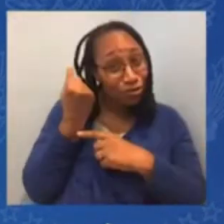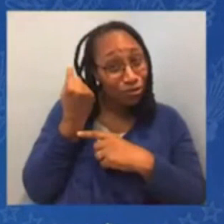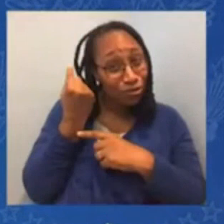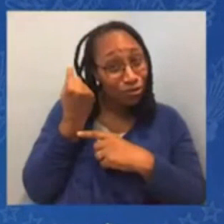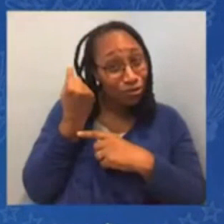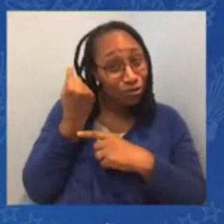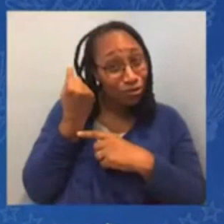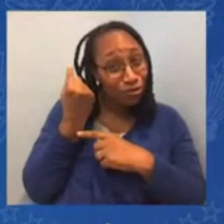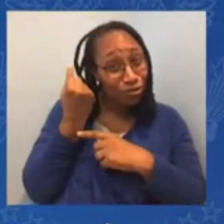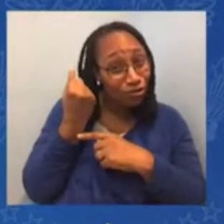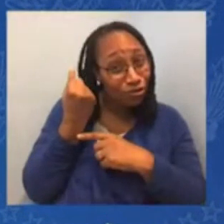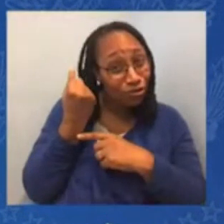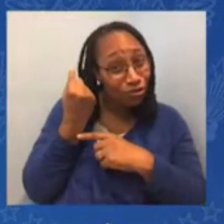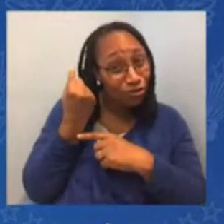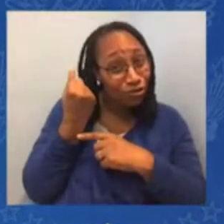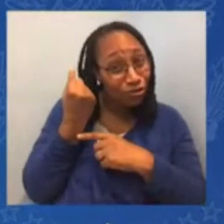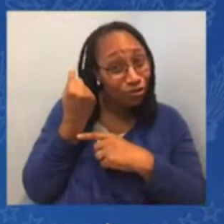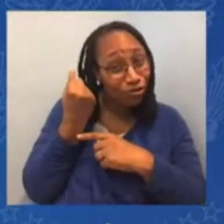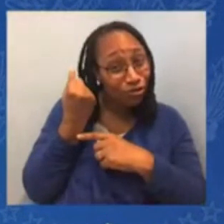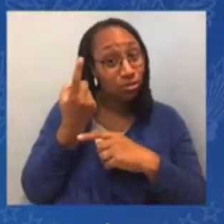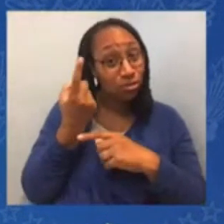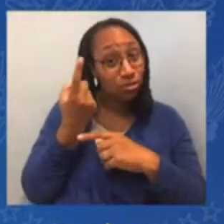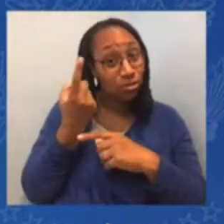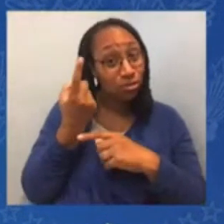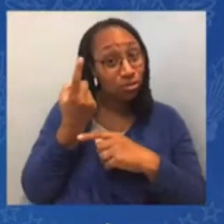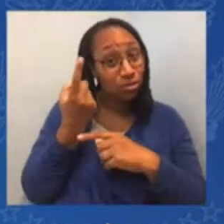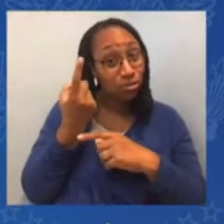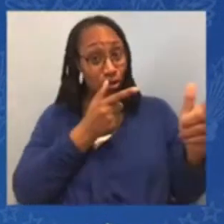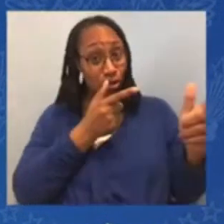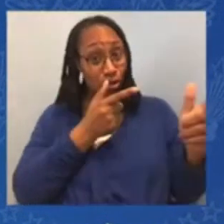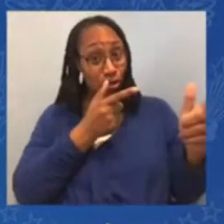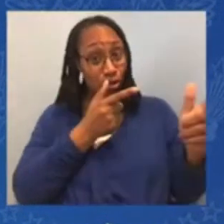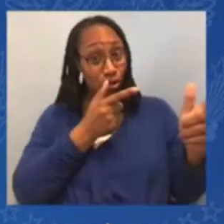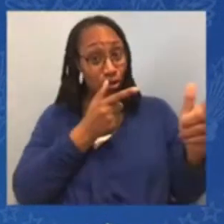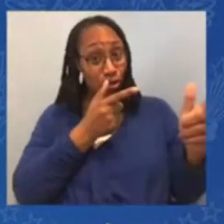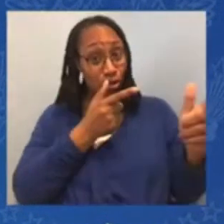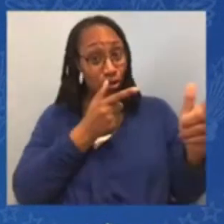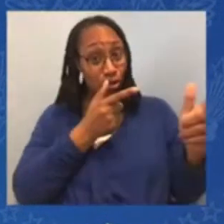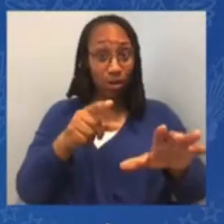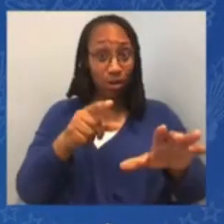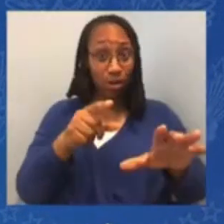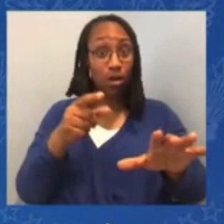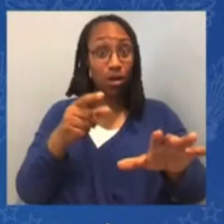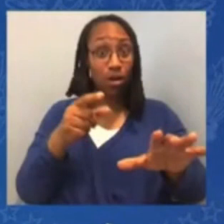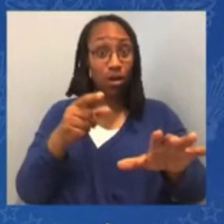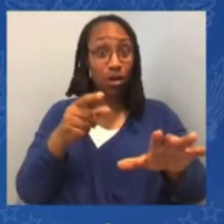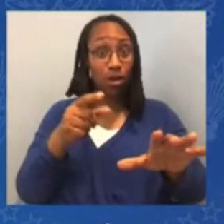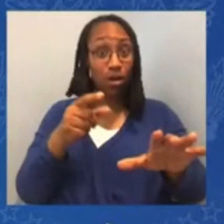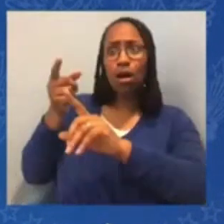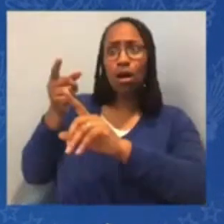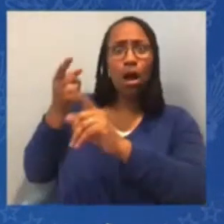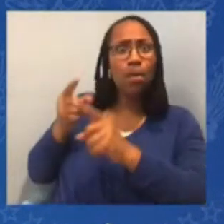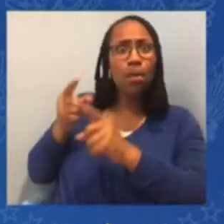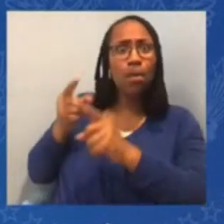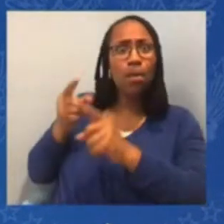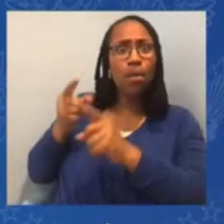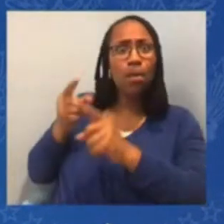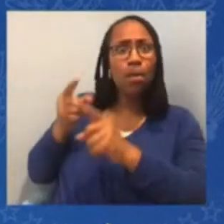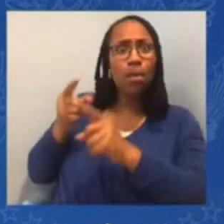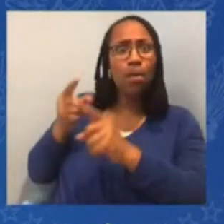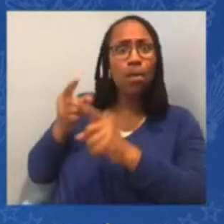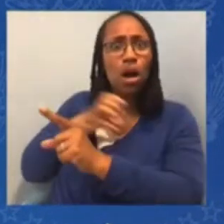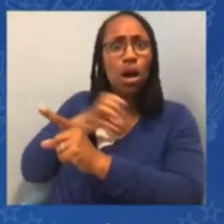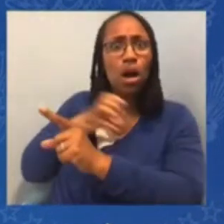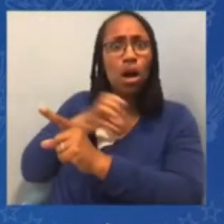Then I got a call from the White House. They told me that the president